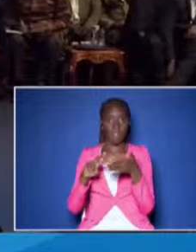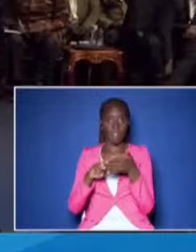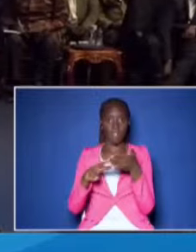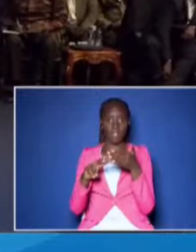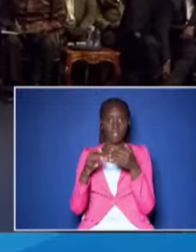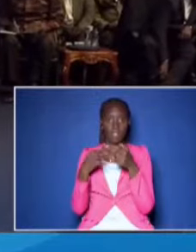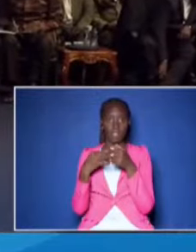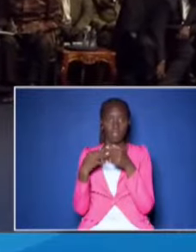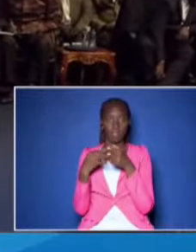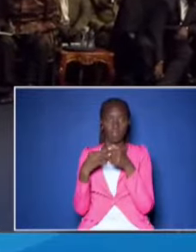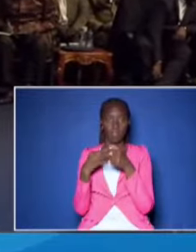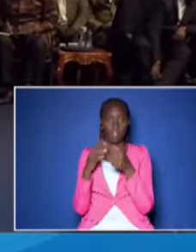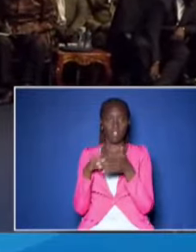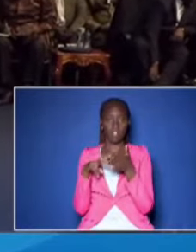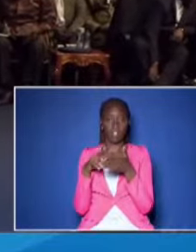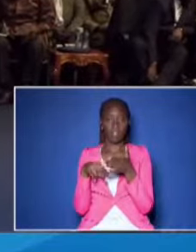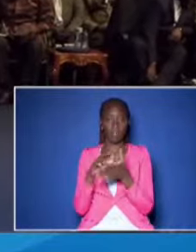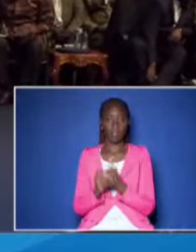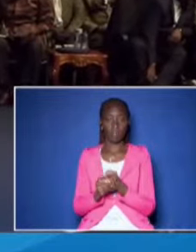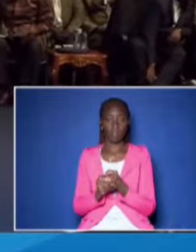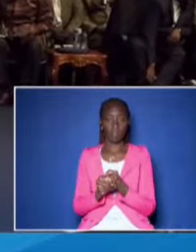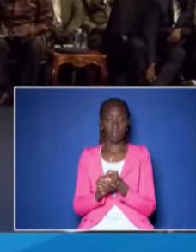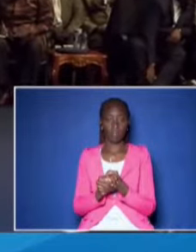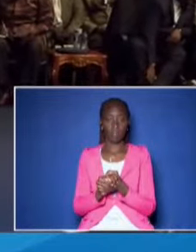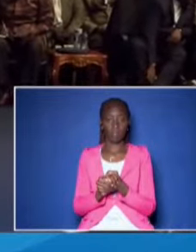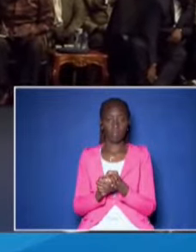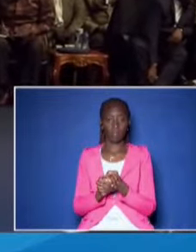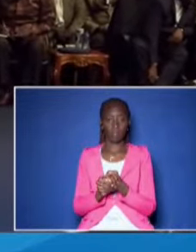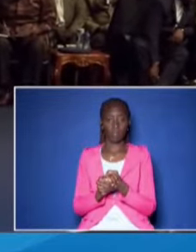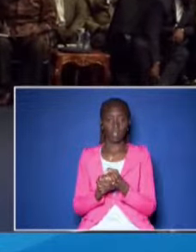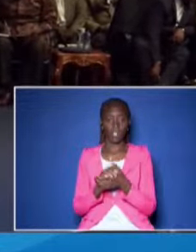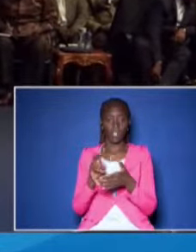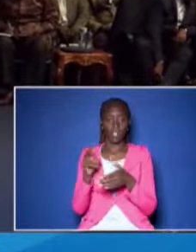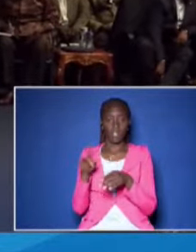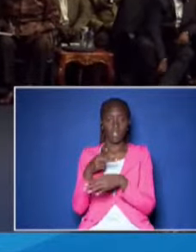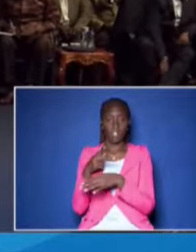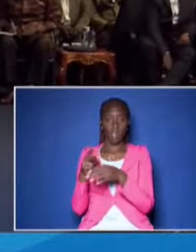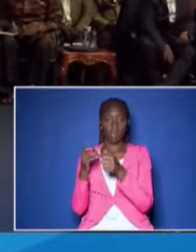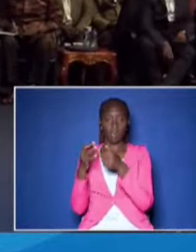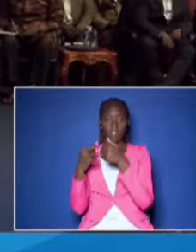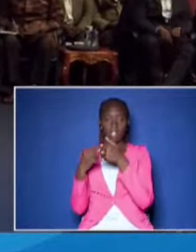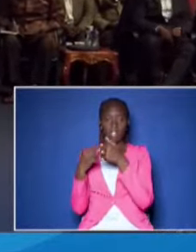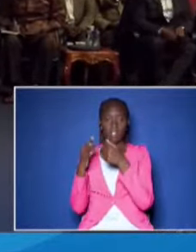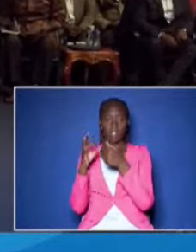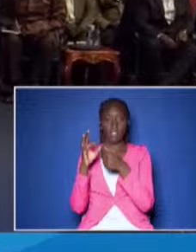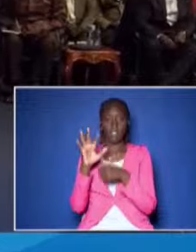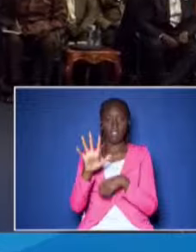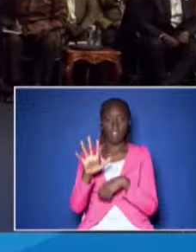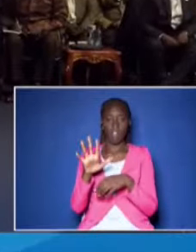ver8 read for me Psalm 85 verse